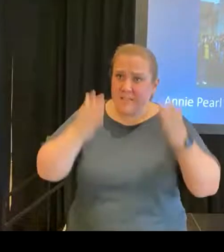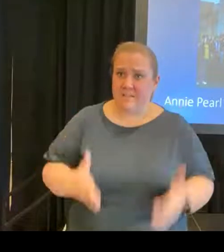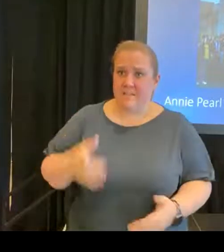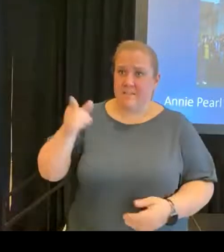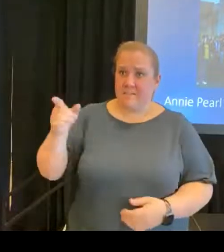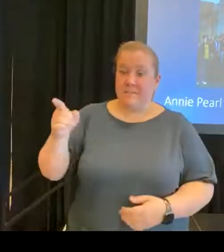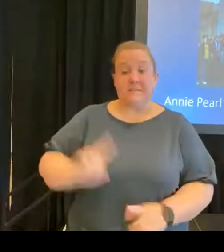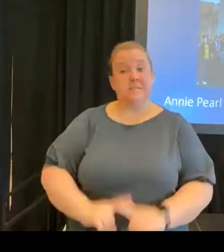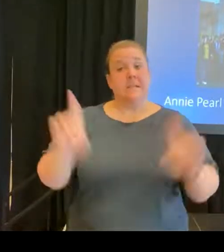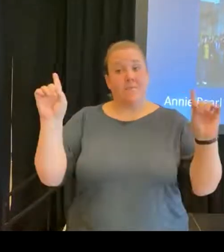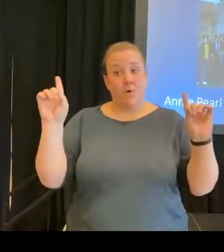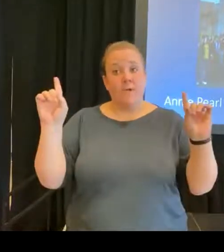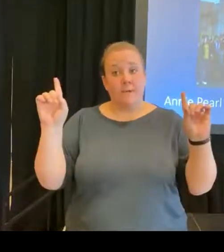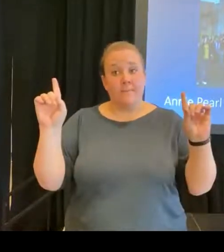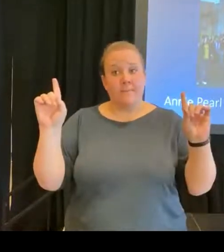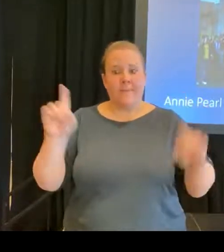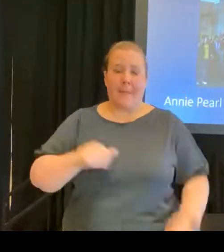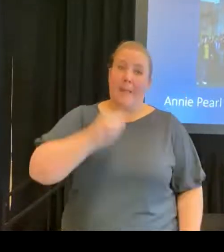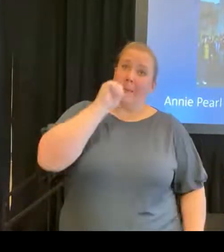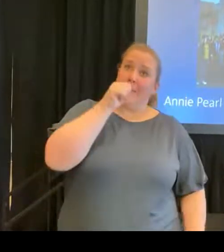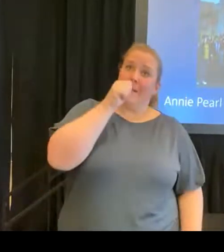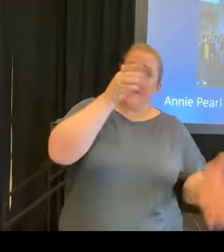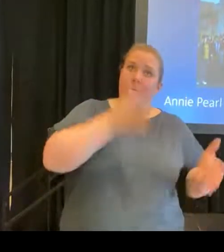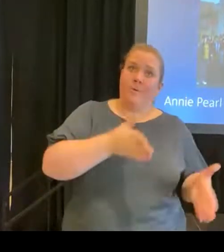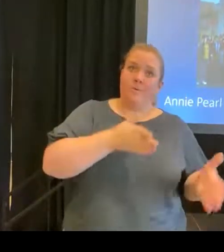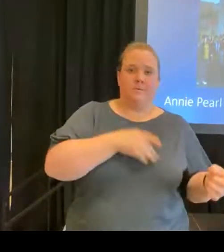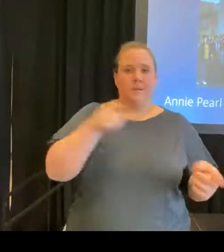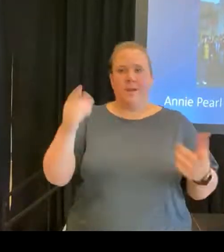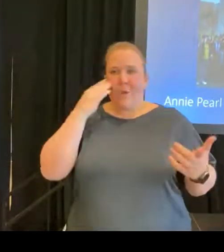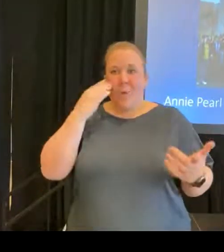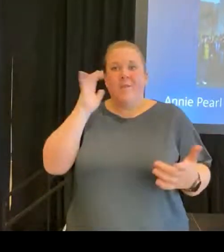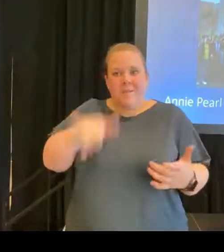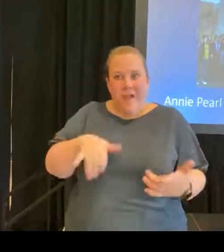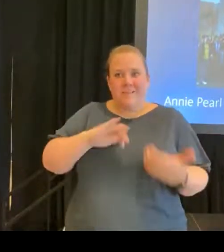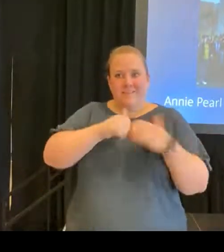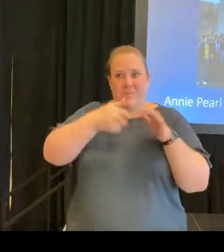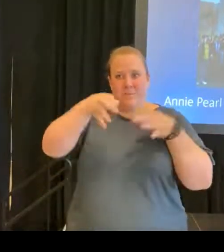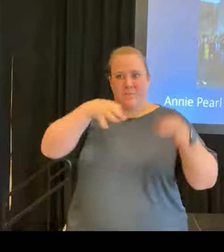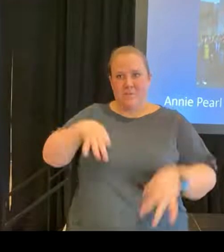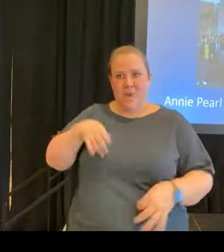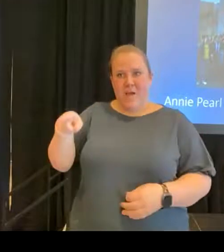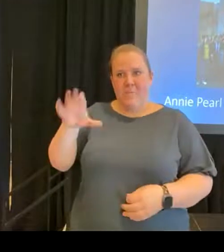And there's a difference between a peanut man. This is how they describe it.